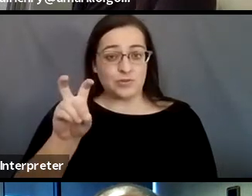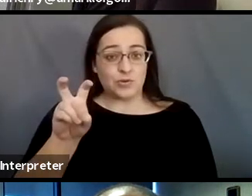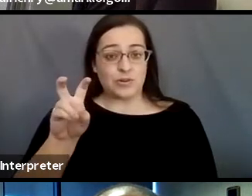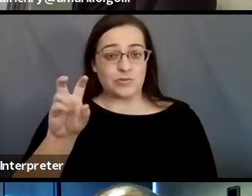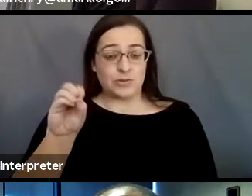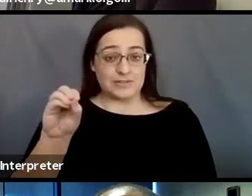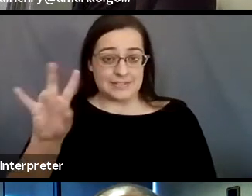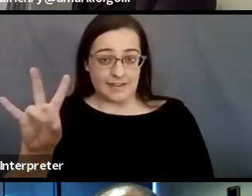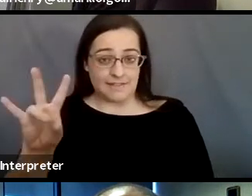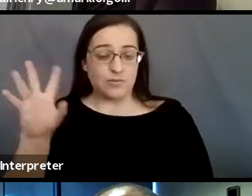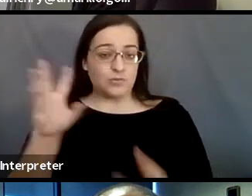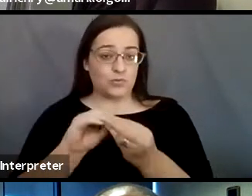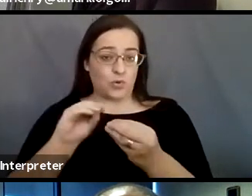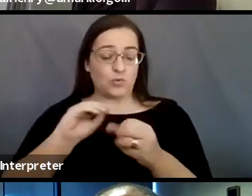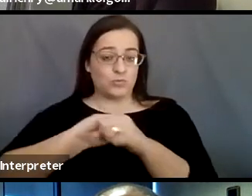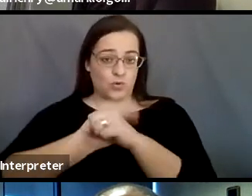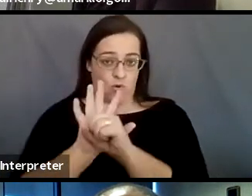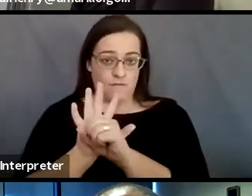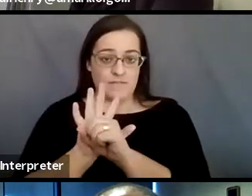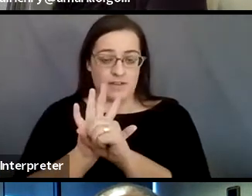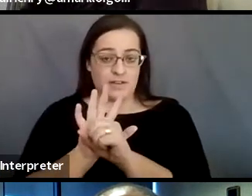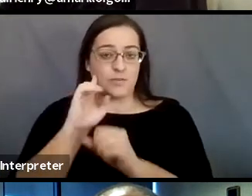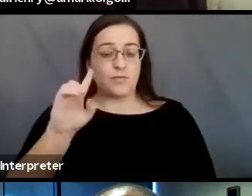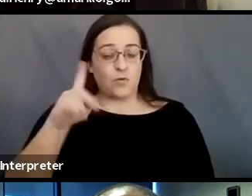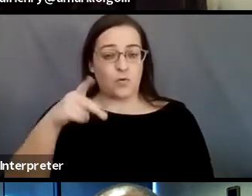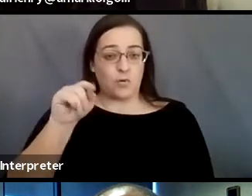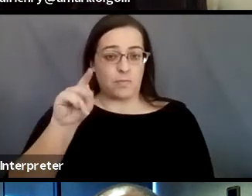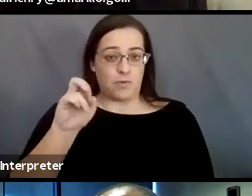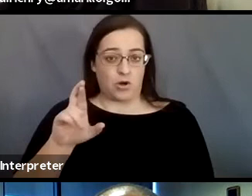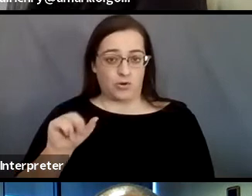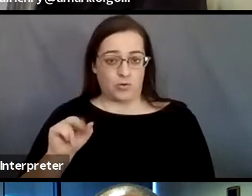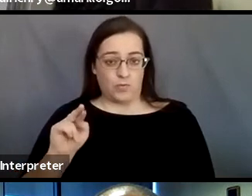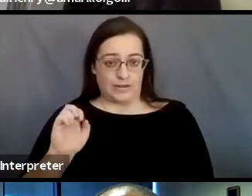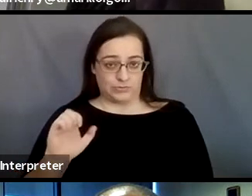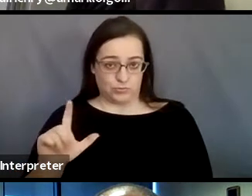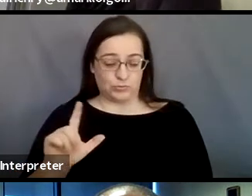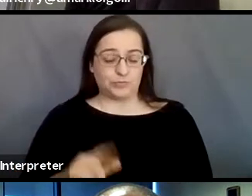26,207 total cases of COVID-19 reported in our community.